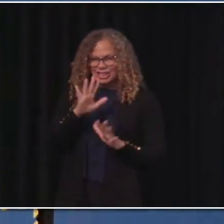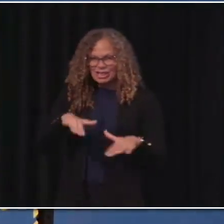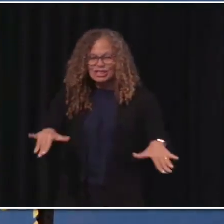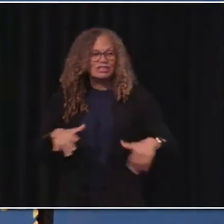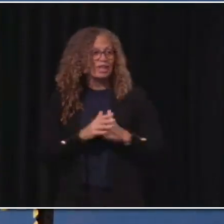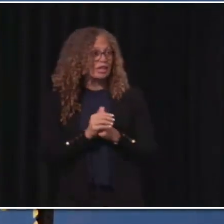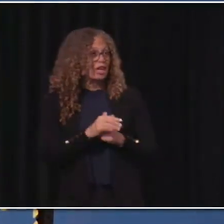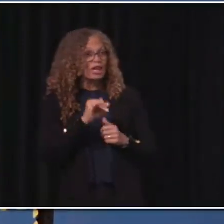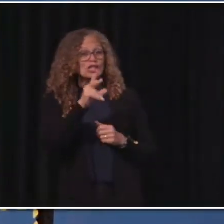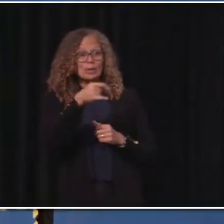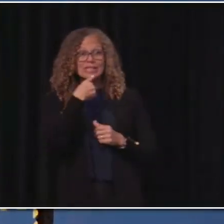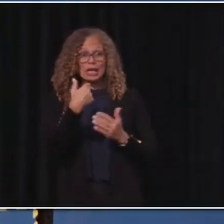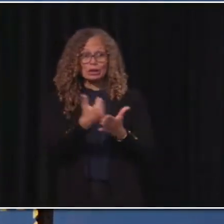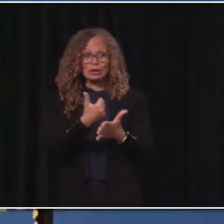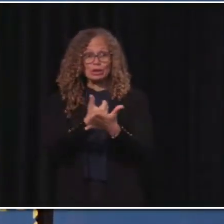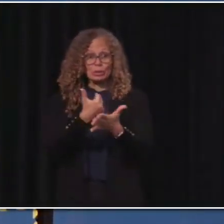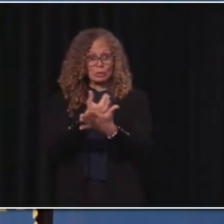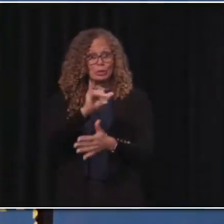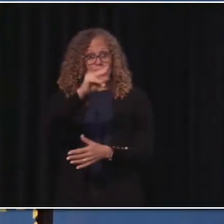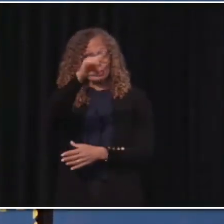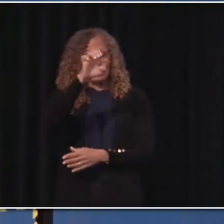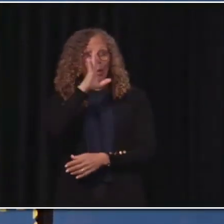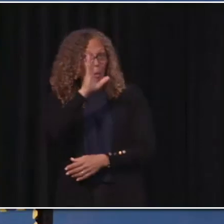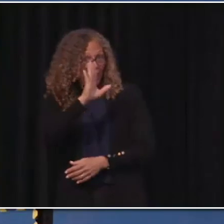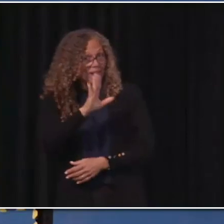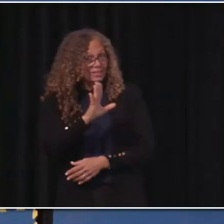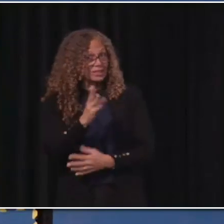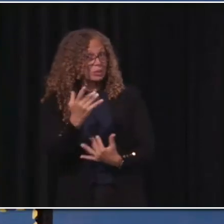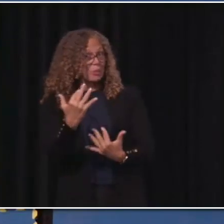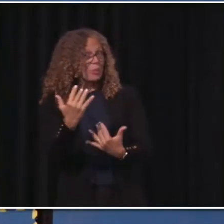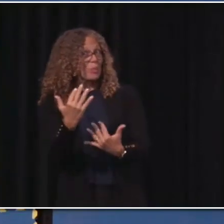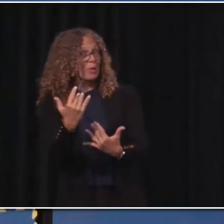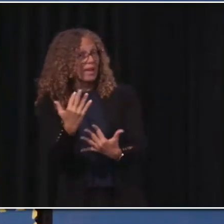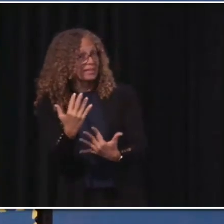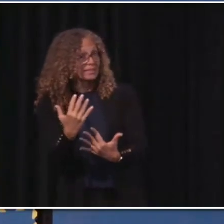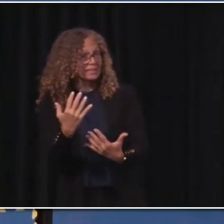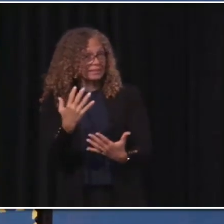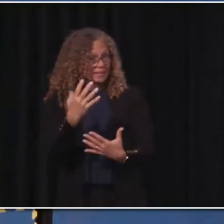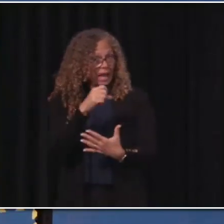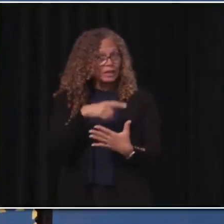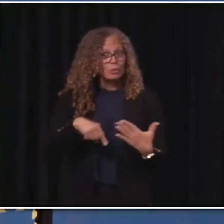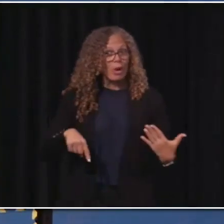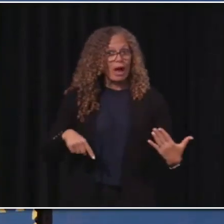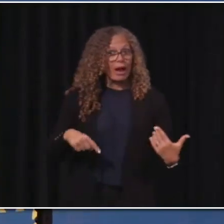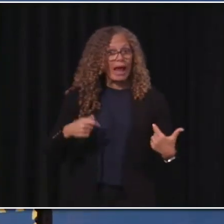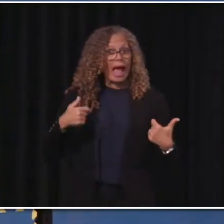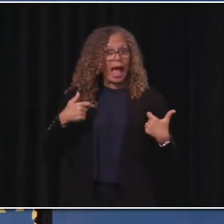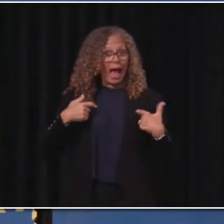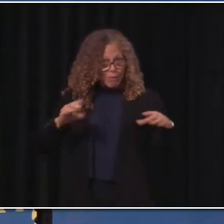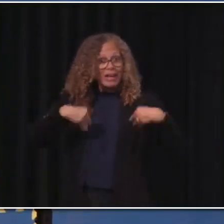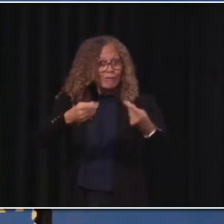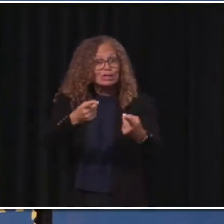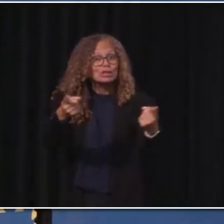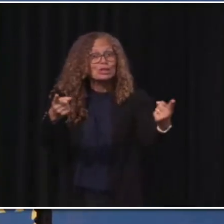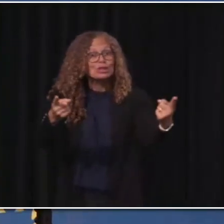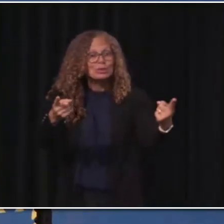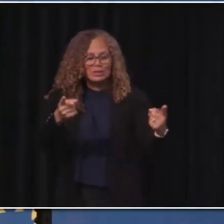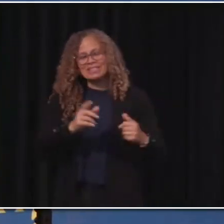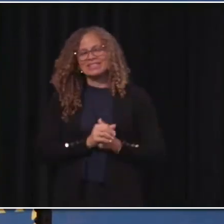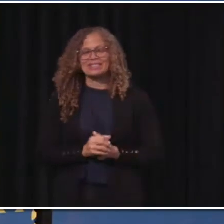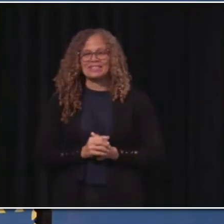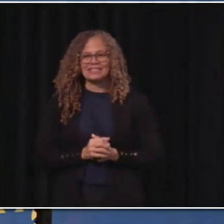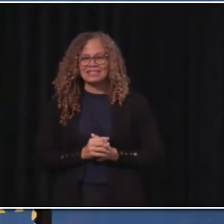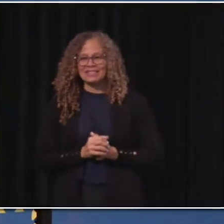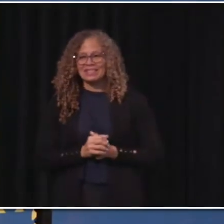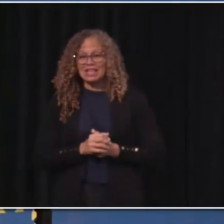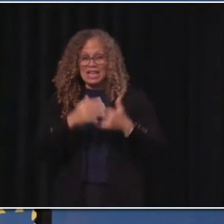there's something new coming in June, so stay tuned, because guess what? I'll be right there to give it to you. But now it